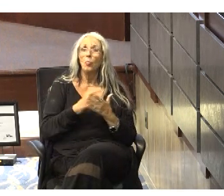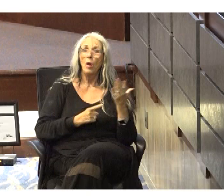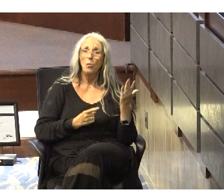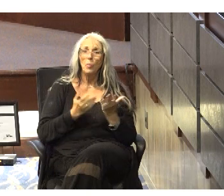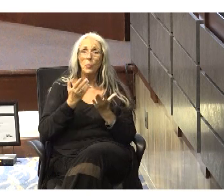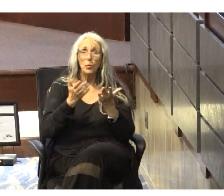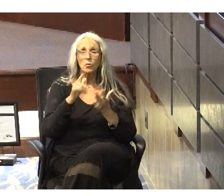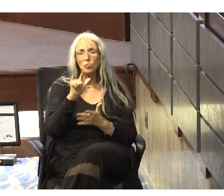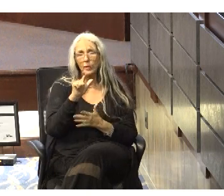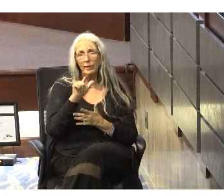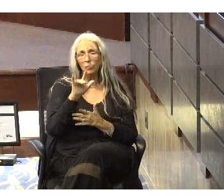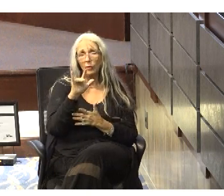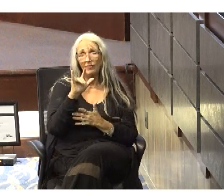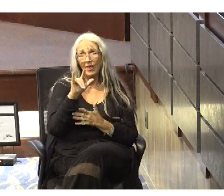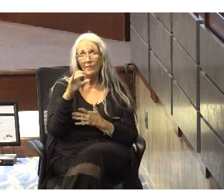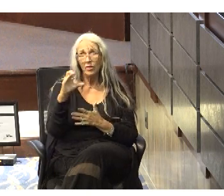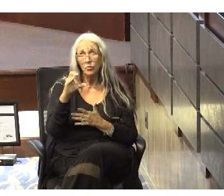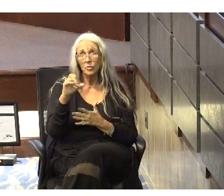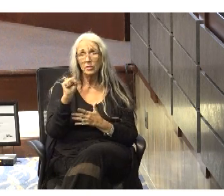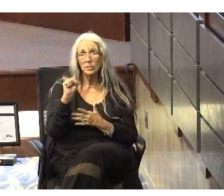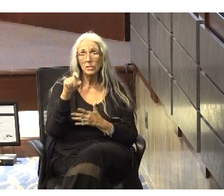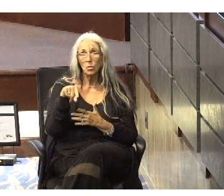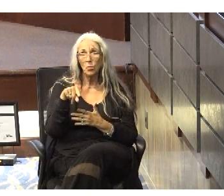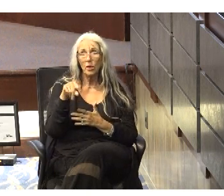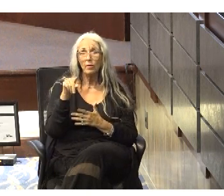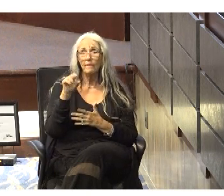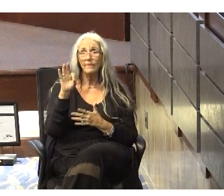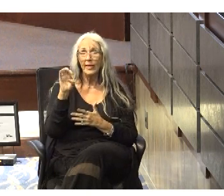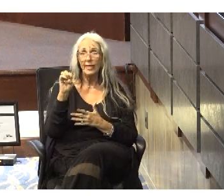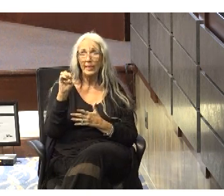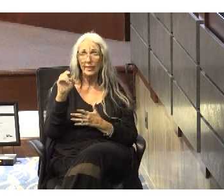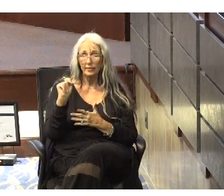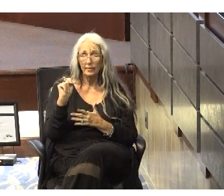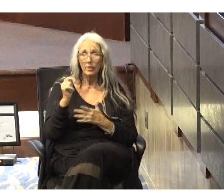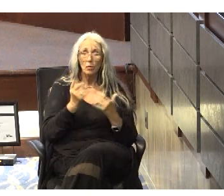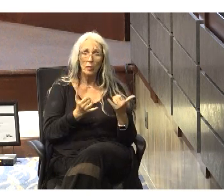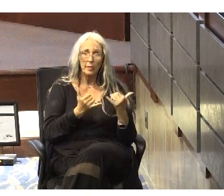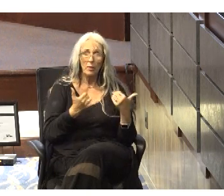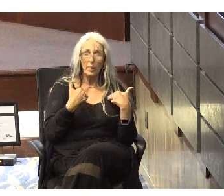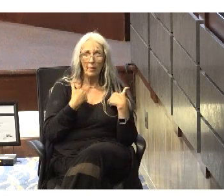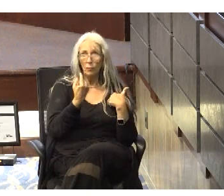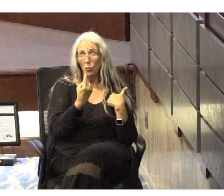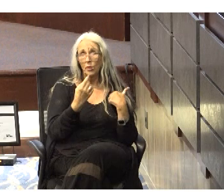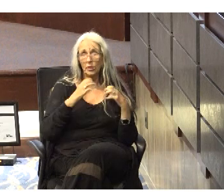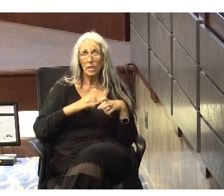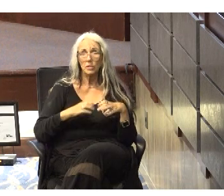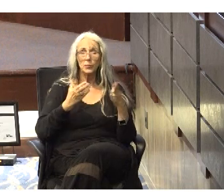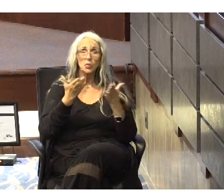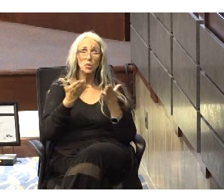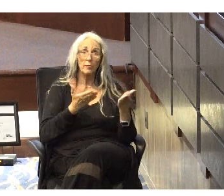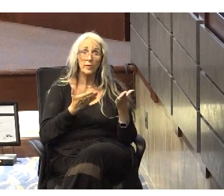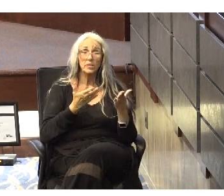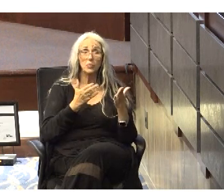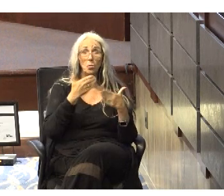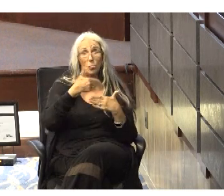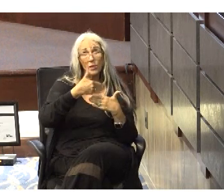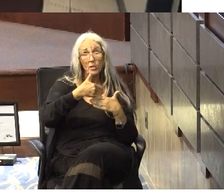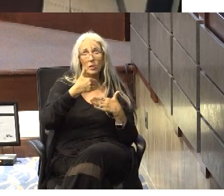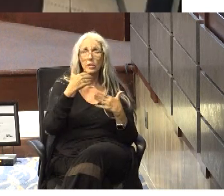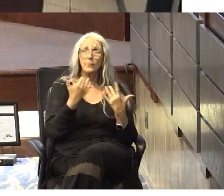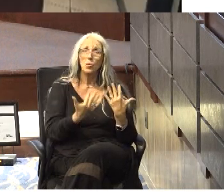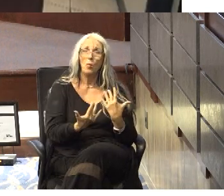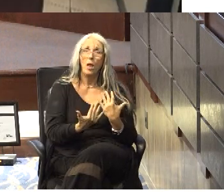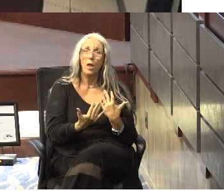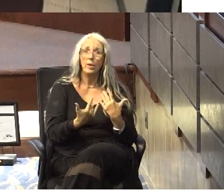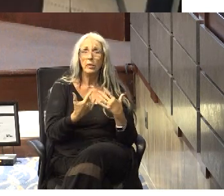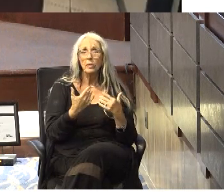about 2,500 square feet, and it'll allow, right now we have one customer service window, and so if people come up, you have to wait to